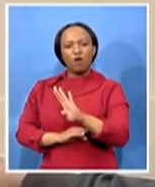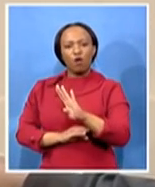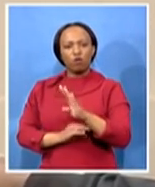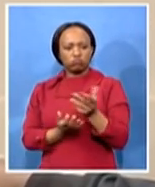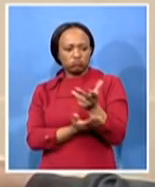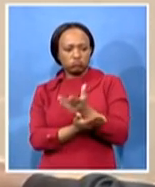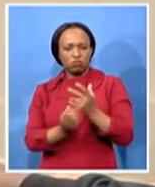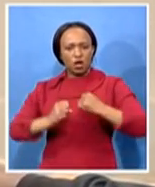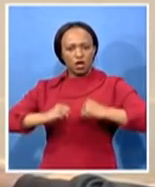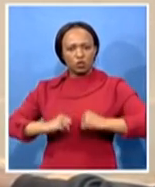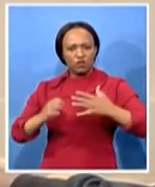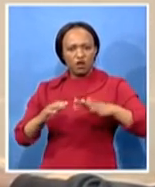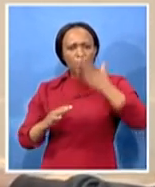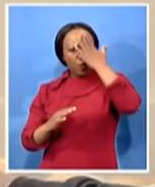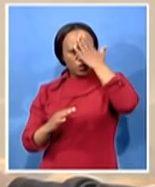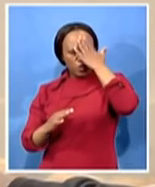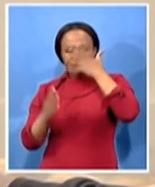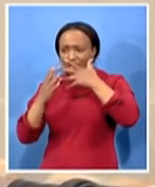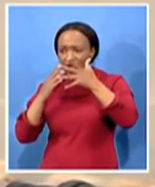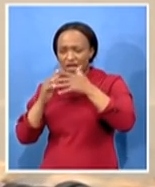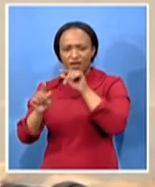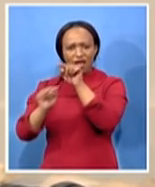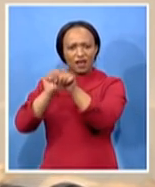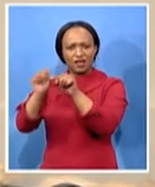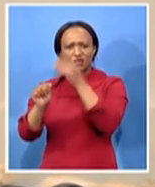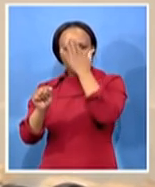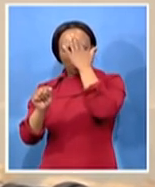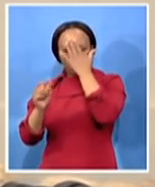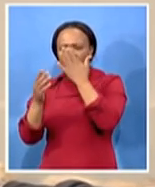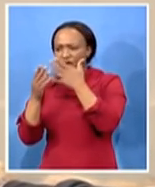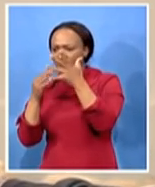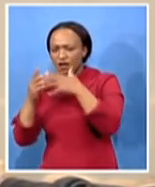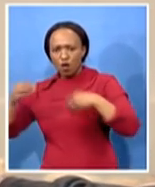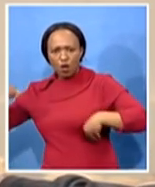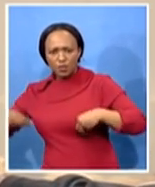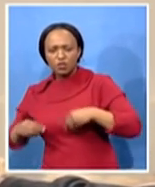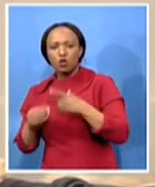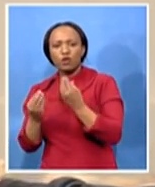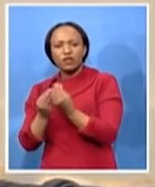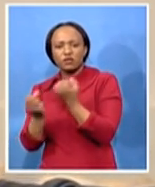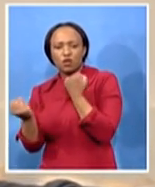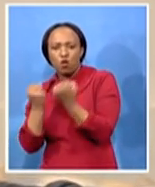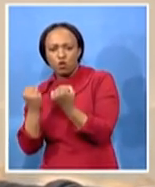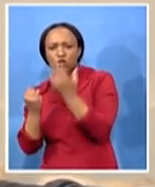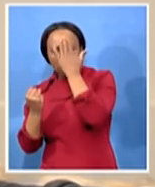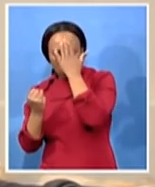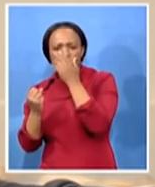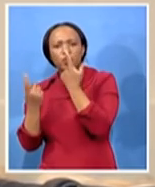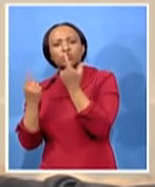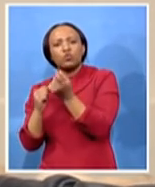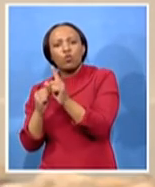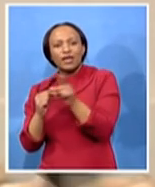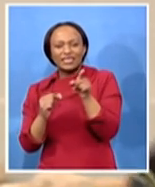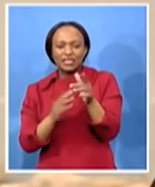allegations, how we should deal with issues that are before the court. So the leadership needs to be firm and implement across the board, not across